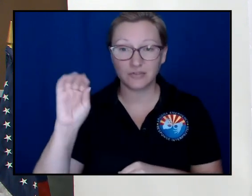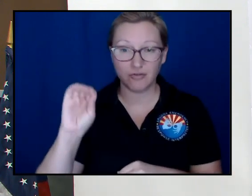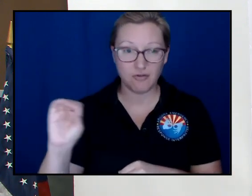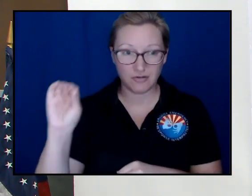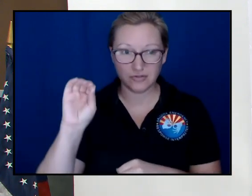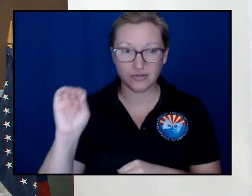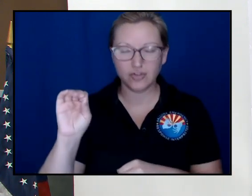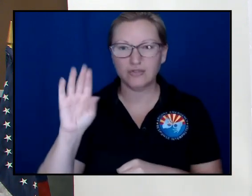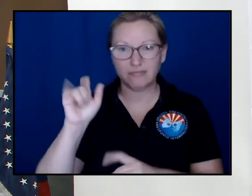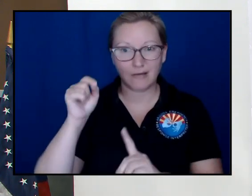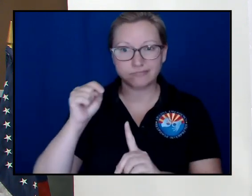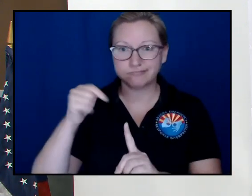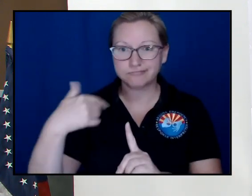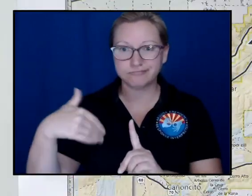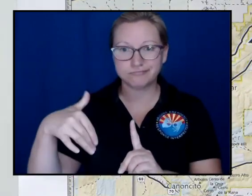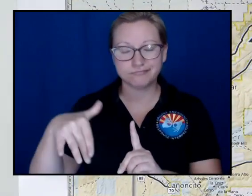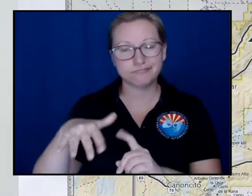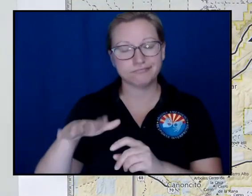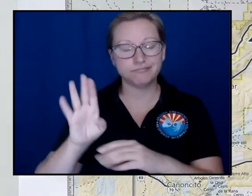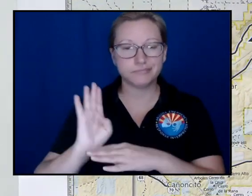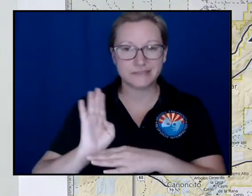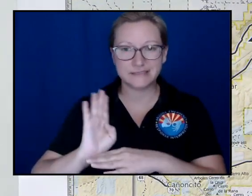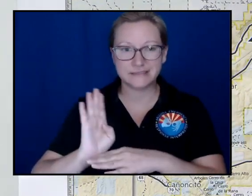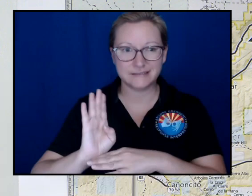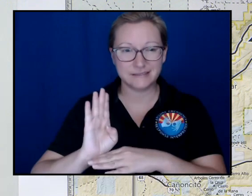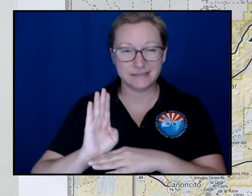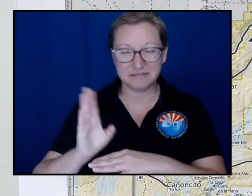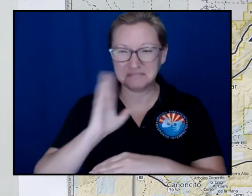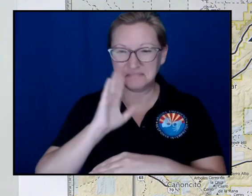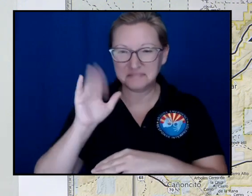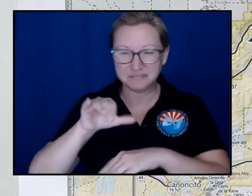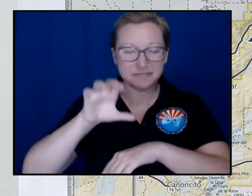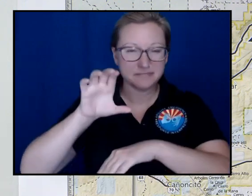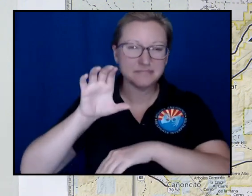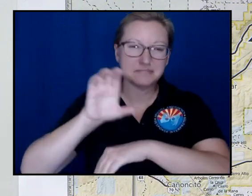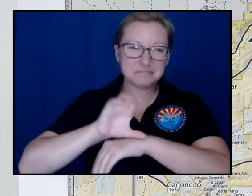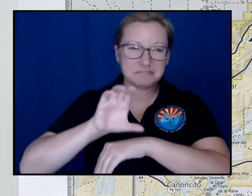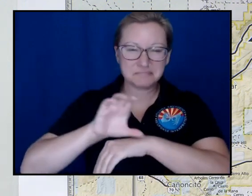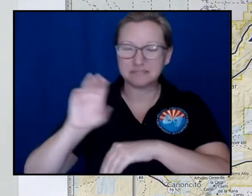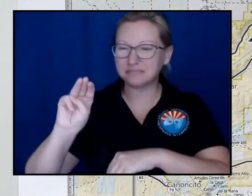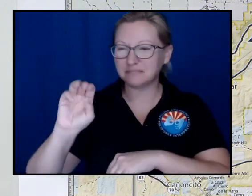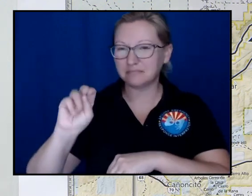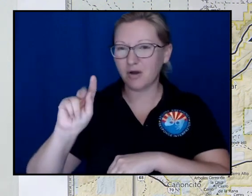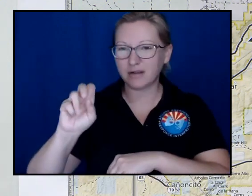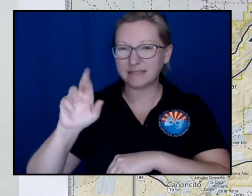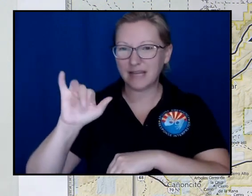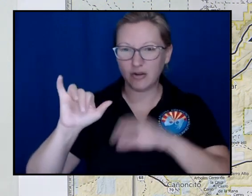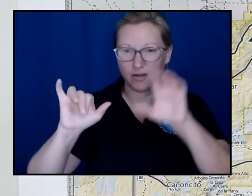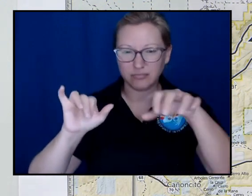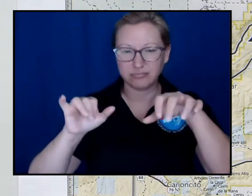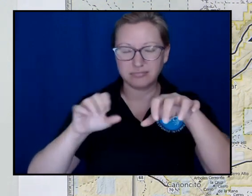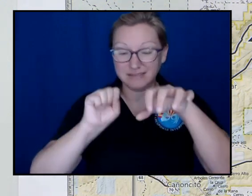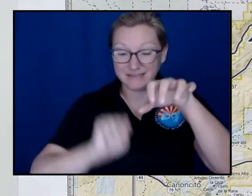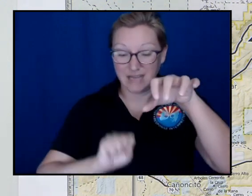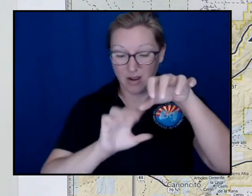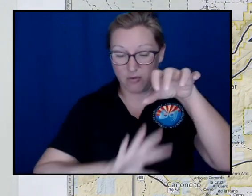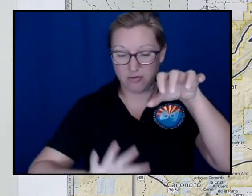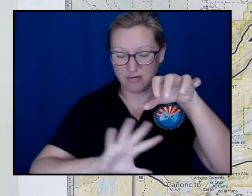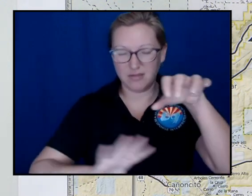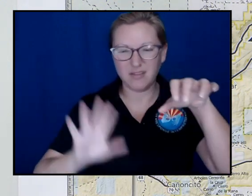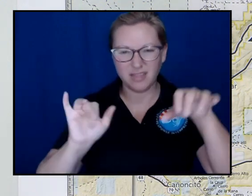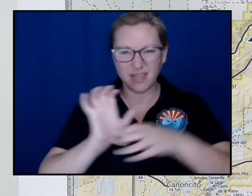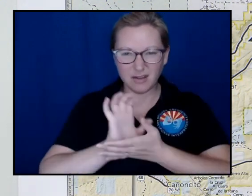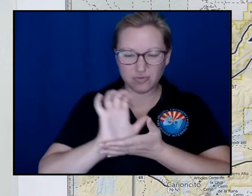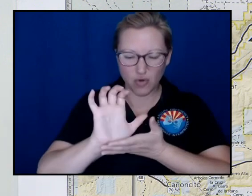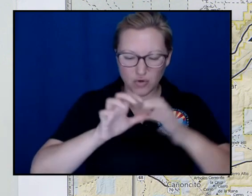busy. South of the monastery, he's been working this equipment down a dozer line just directly south. They've been